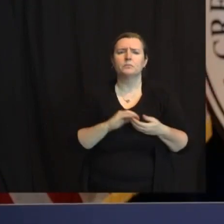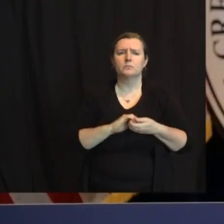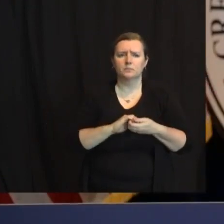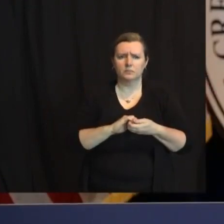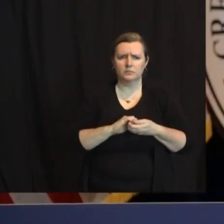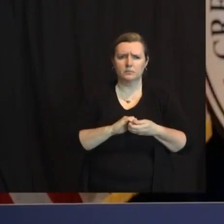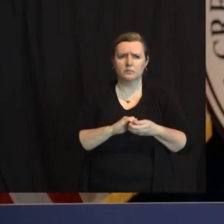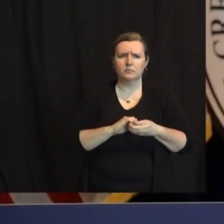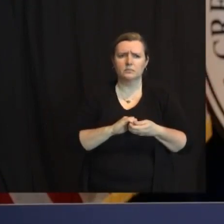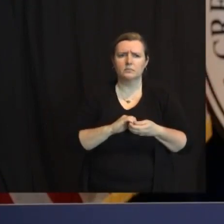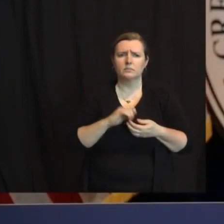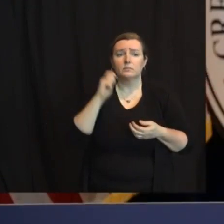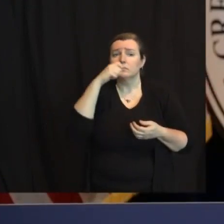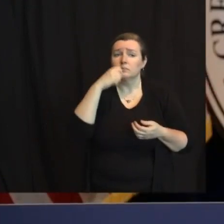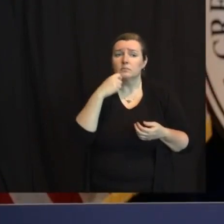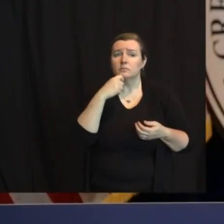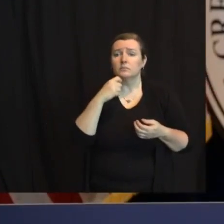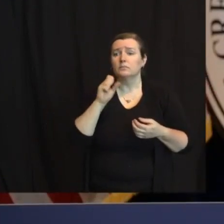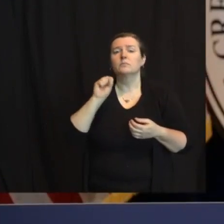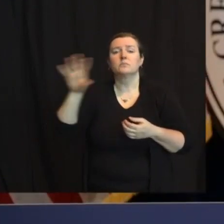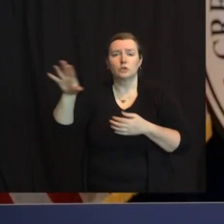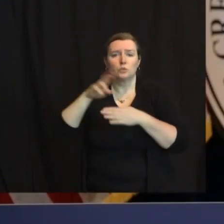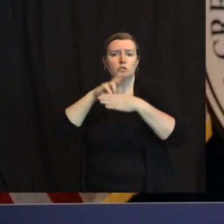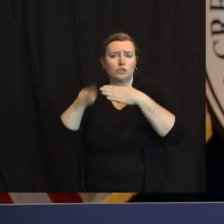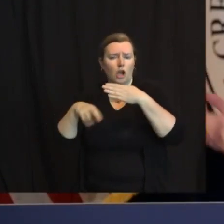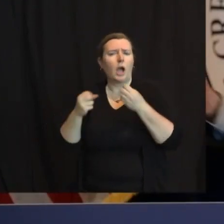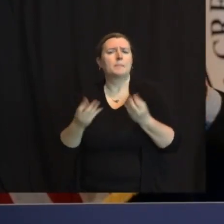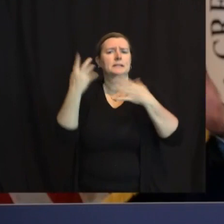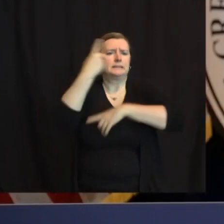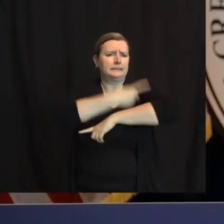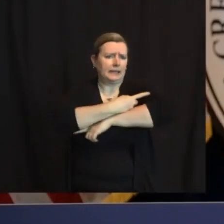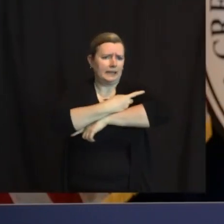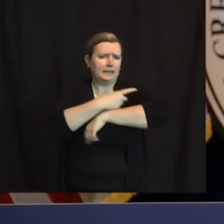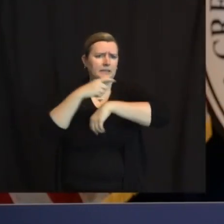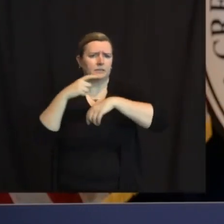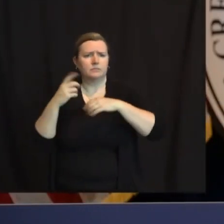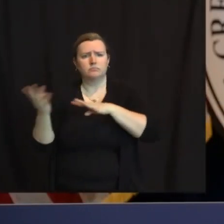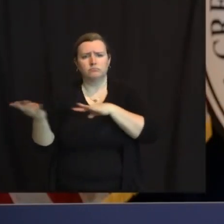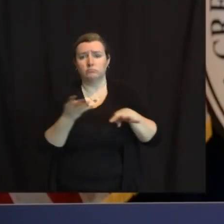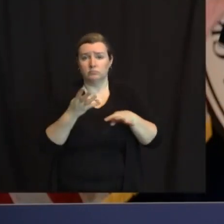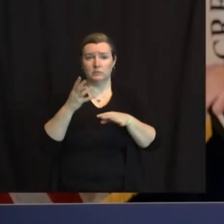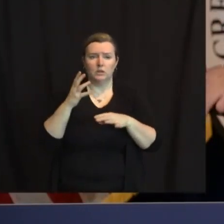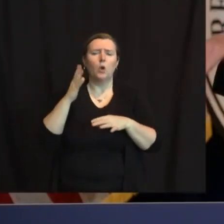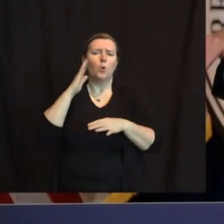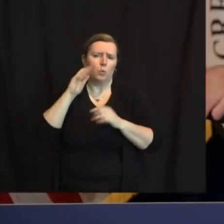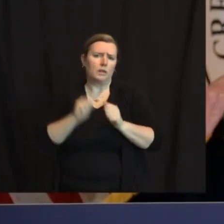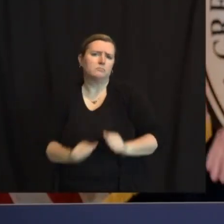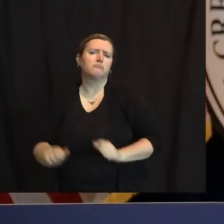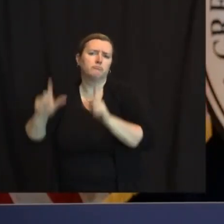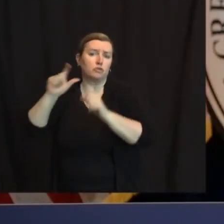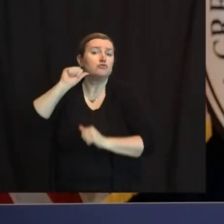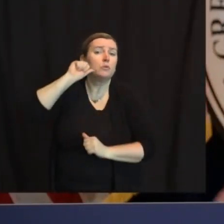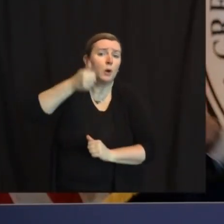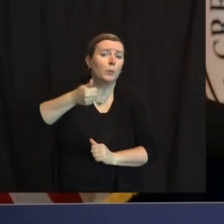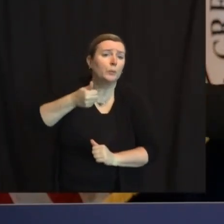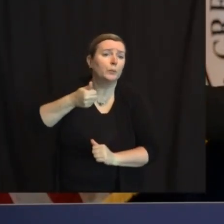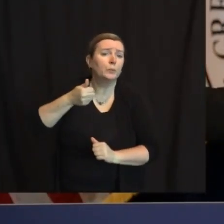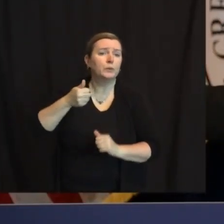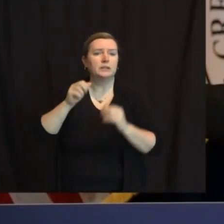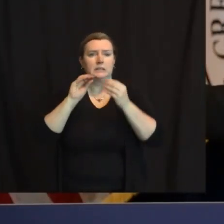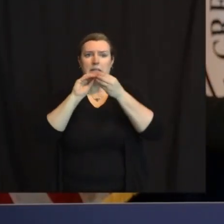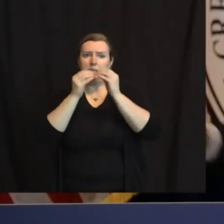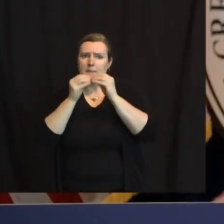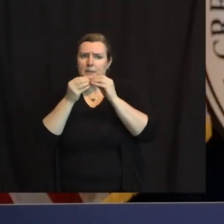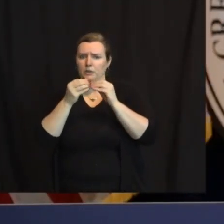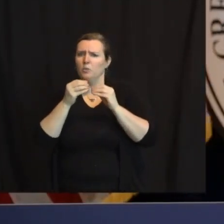That's something I'd love, Dan Bryan, if you could help us, we should throw that up at some point, because it shows this has peaked and has really come down, because remember